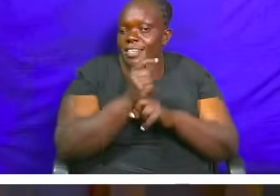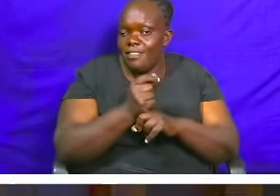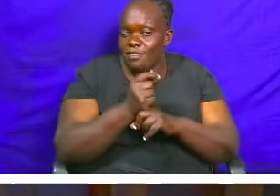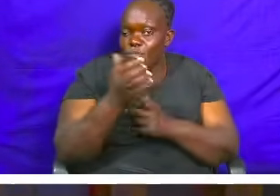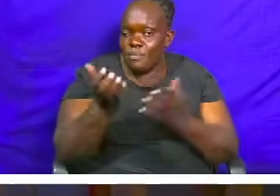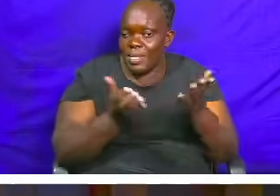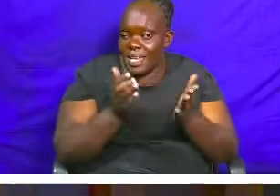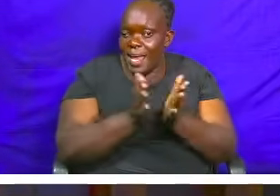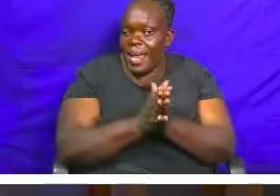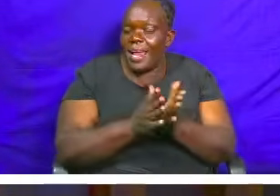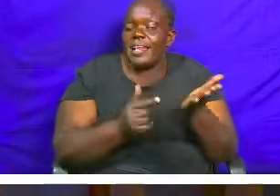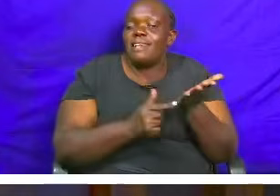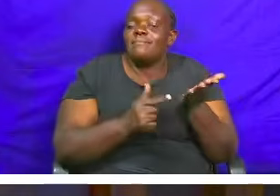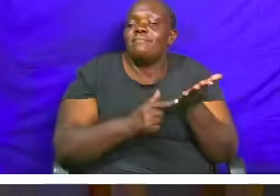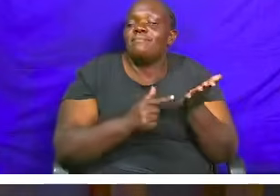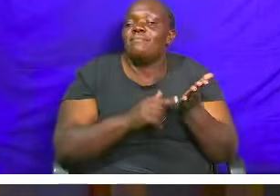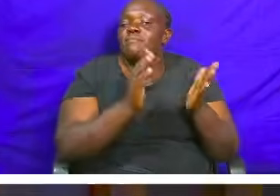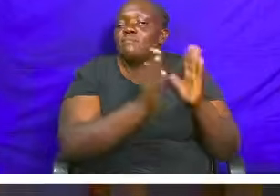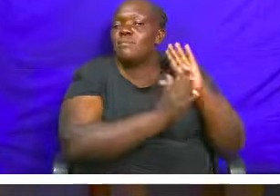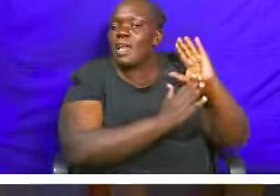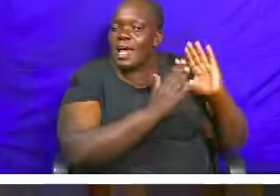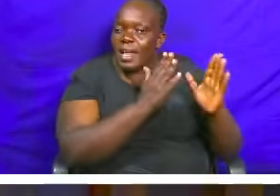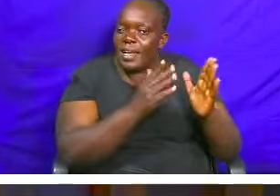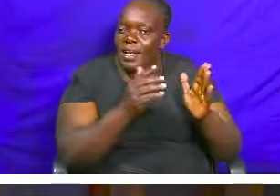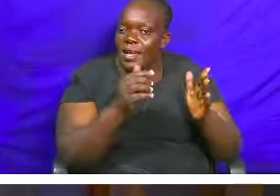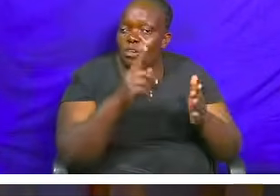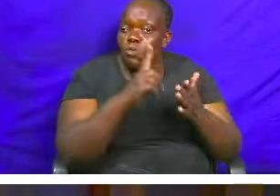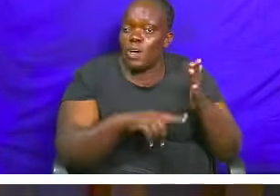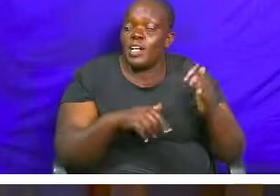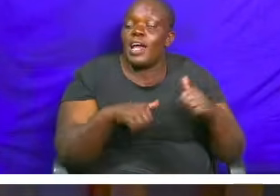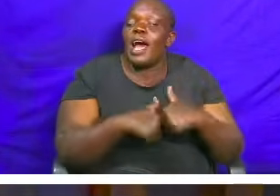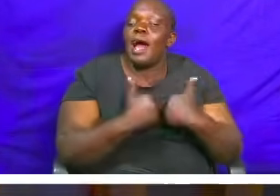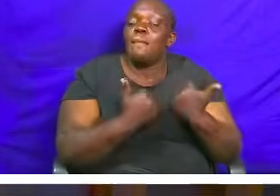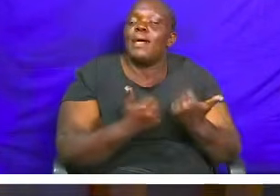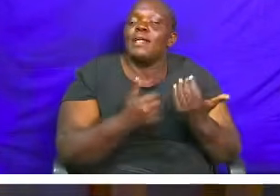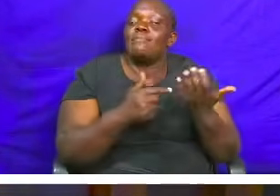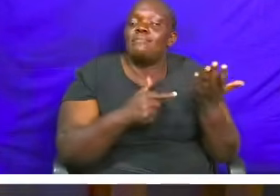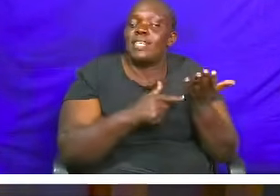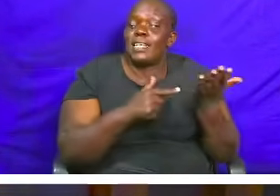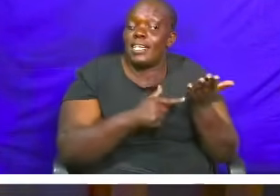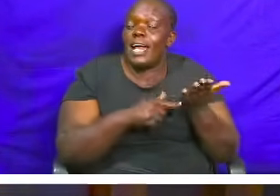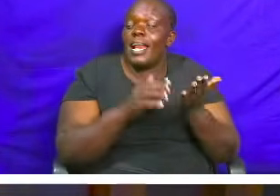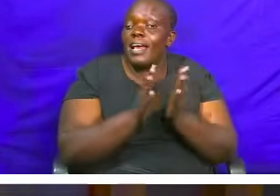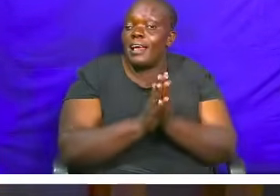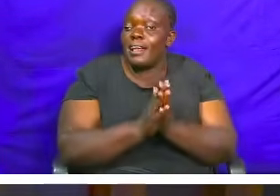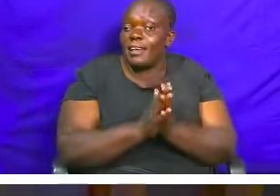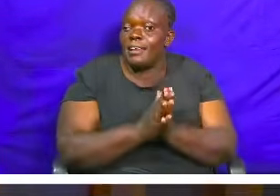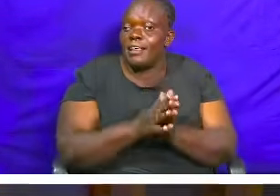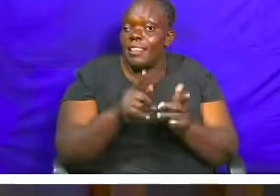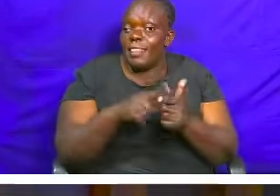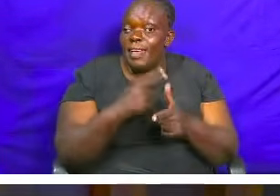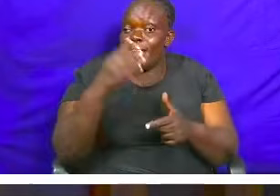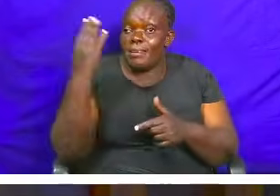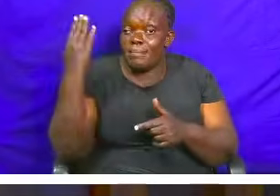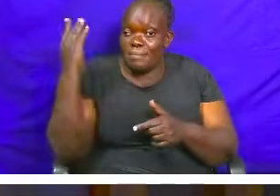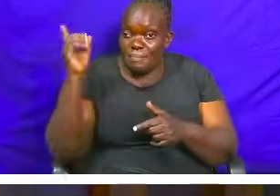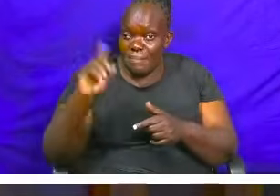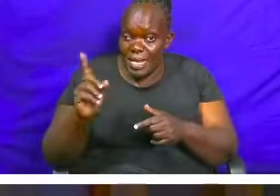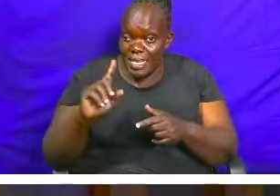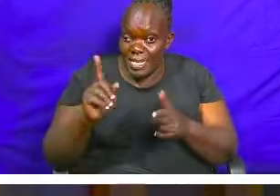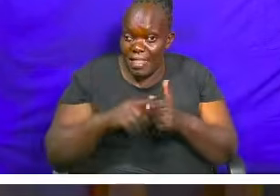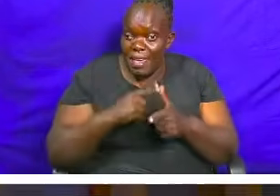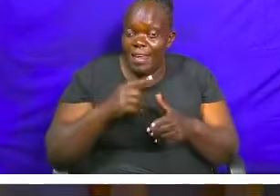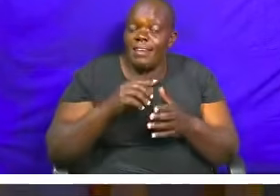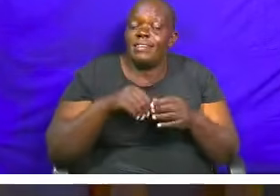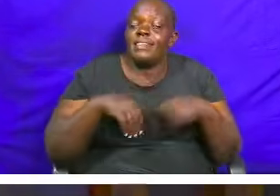technical compliance, or if it is viable technically and commercially, and then it is sent to the minister, who in turn sends it to